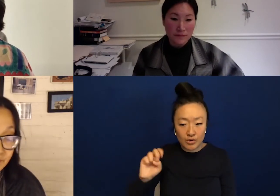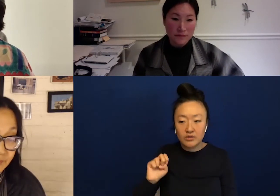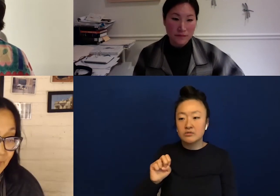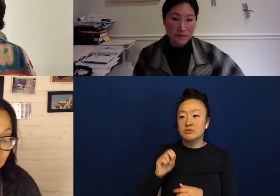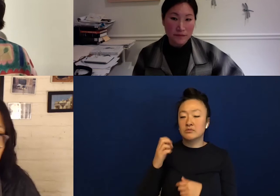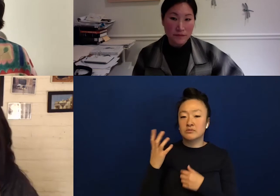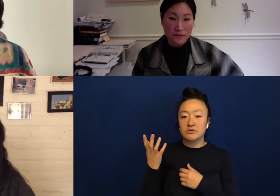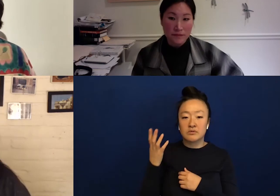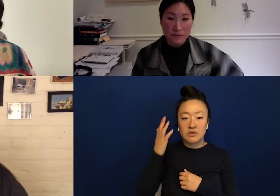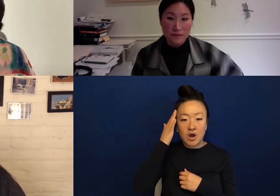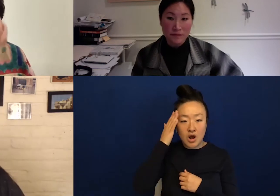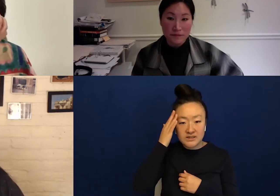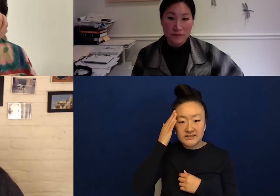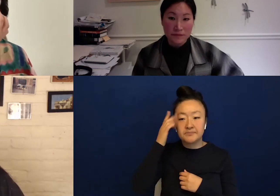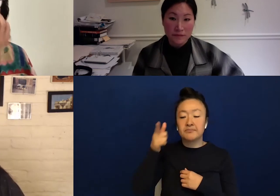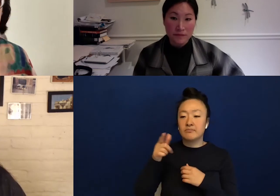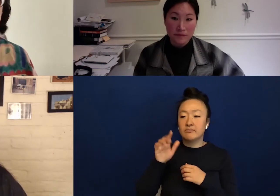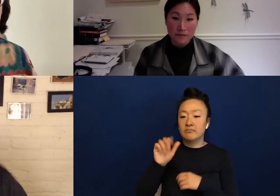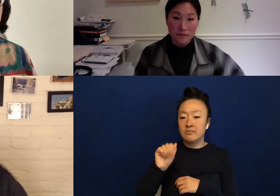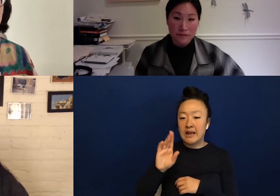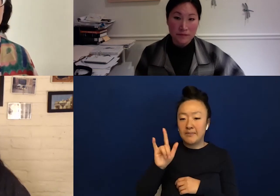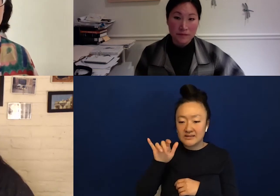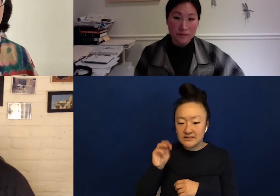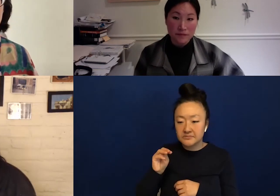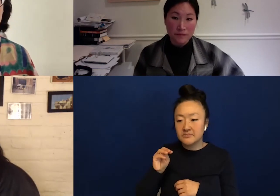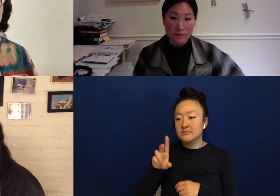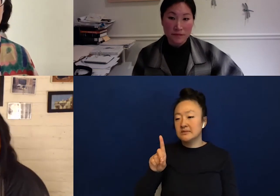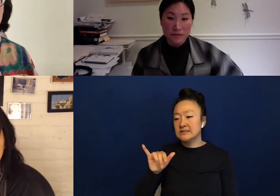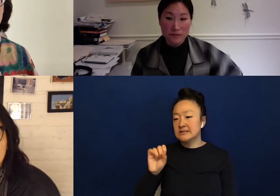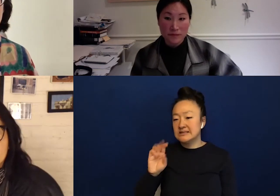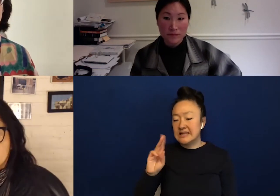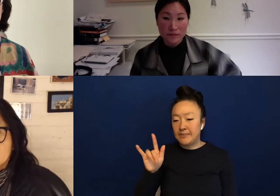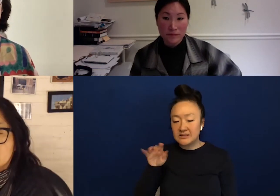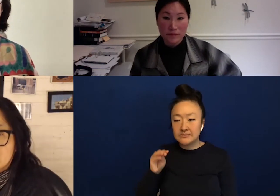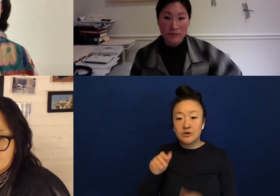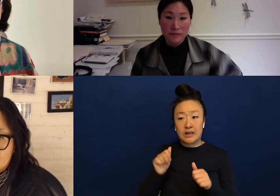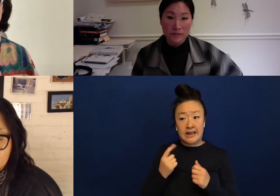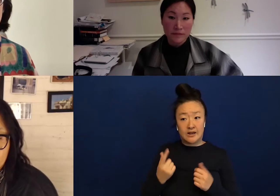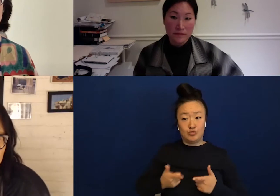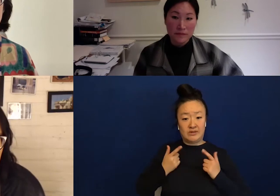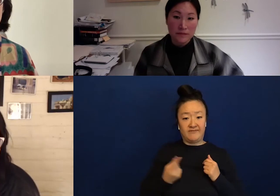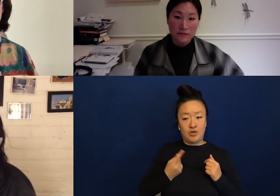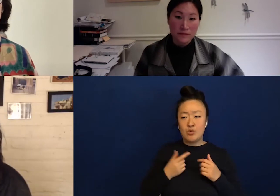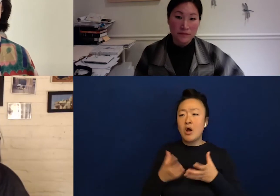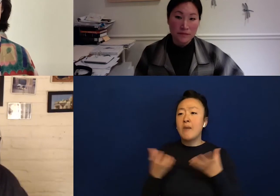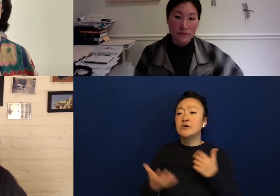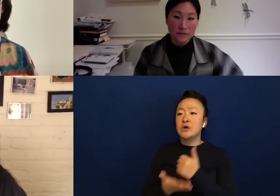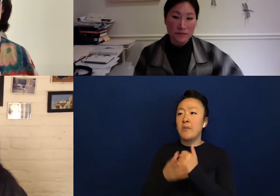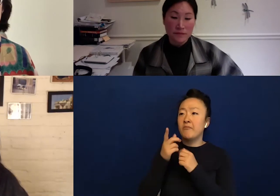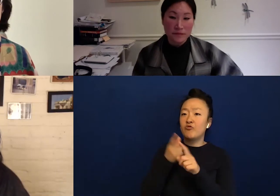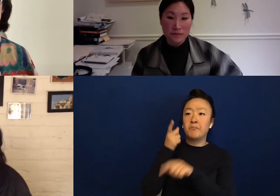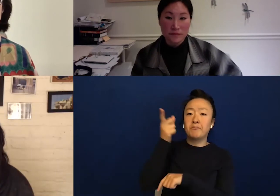of ableism or disableisms, to figure out, can you live alone, or how much help do you need from